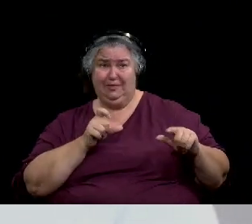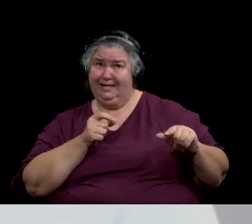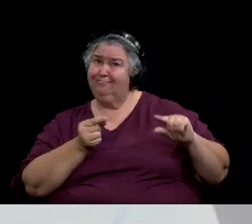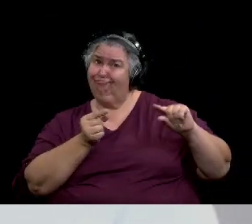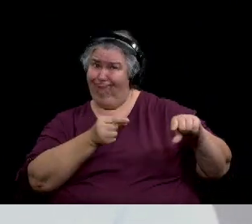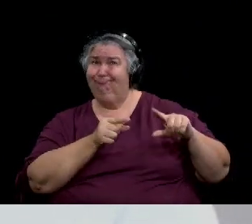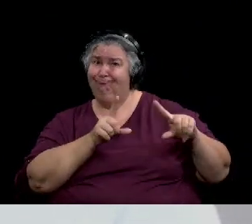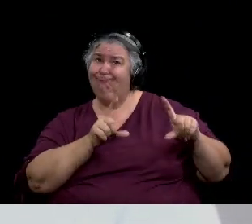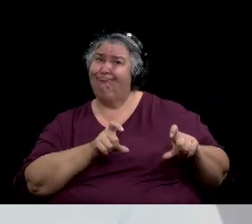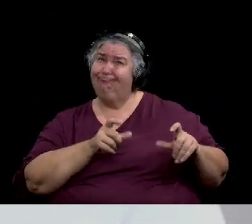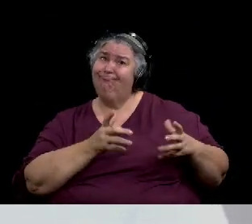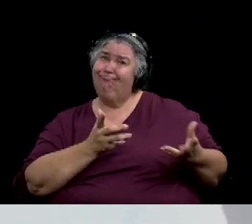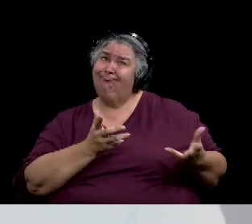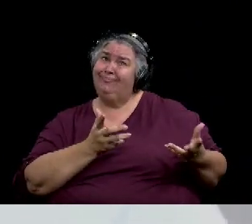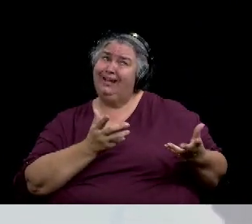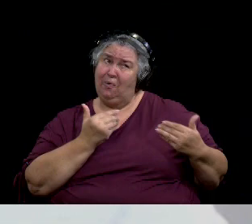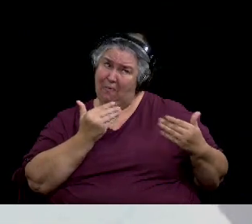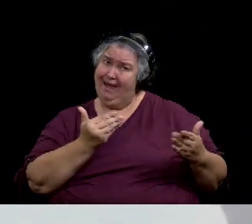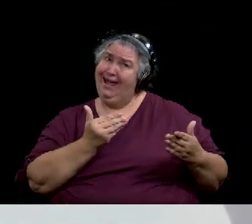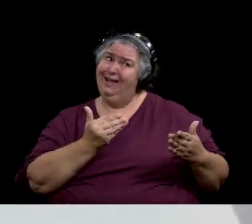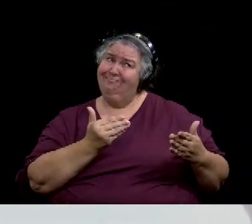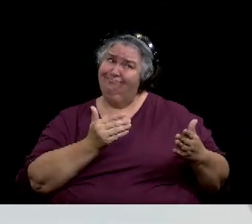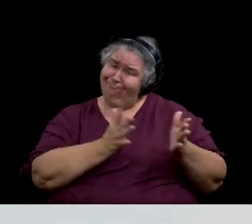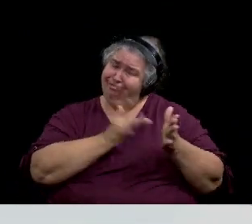to not take advantage of.